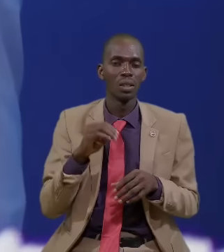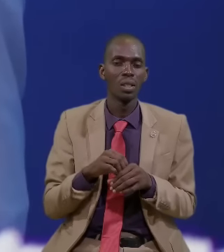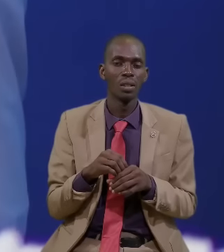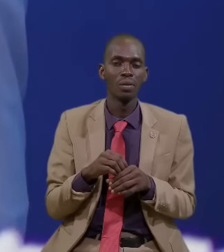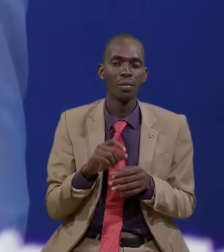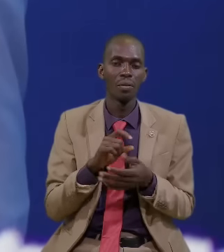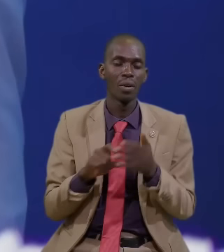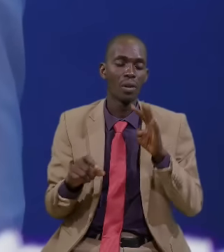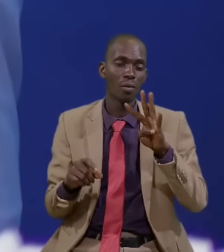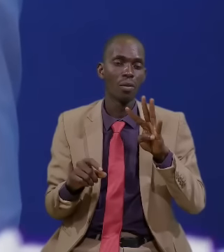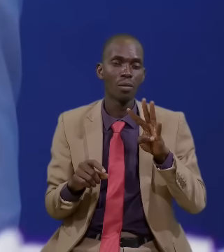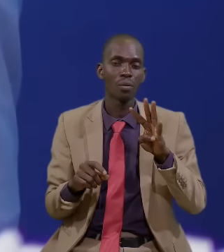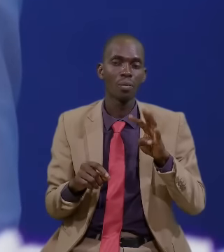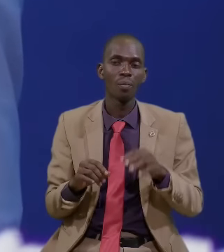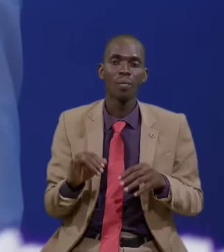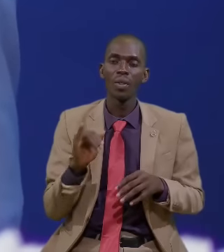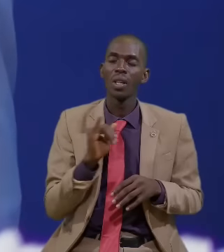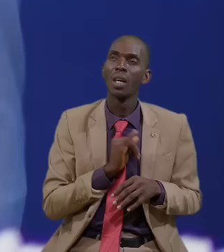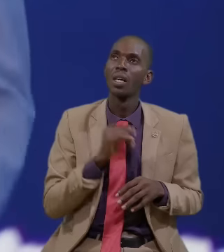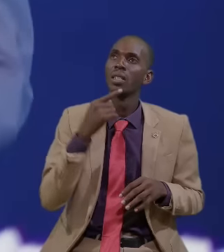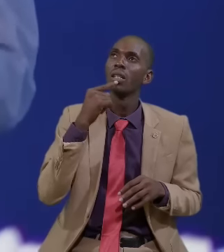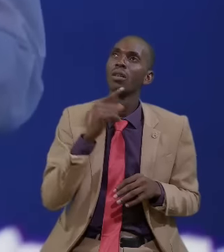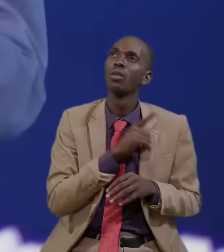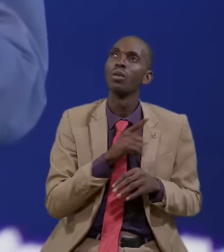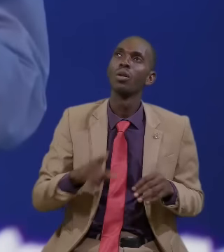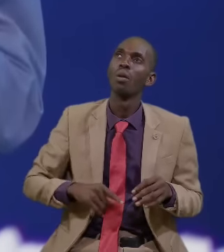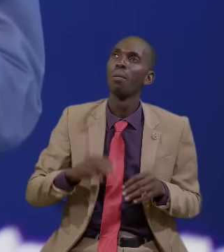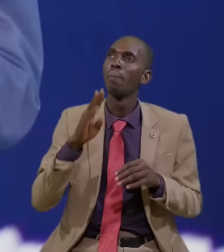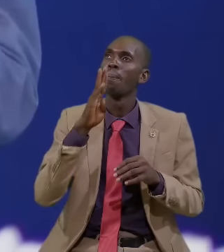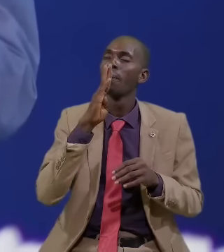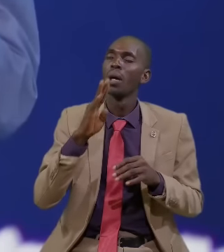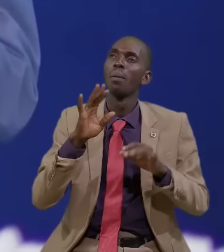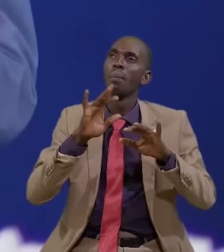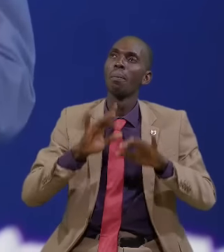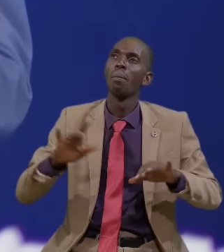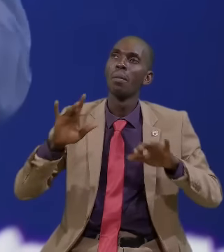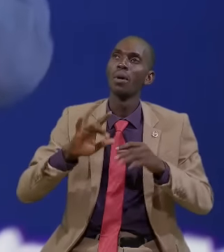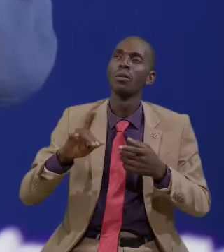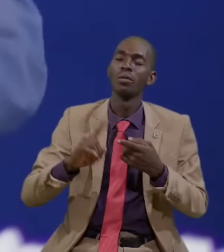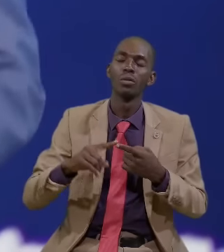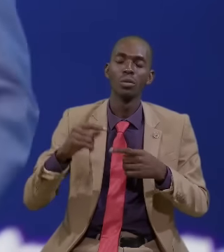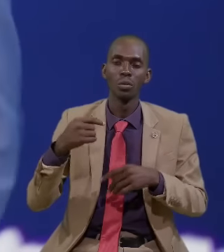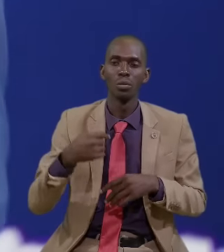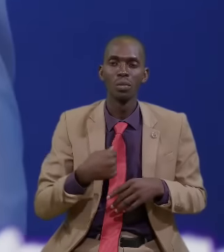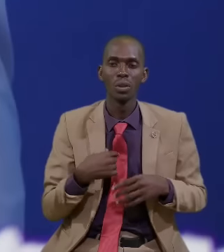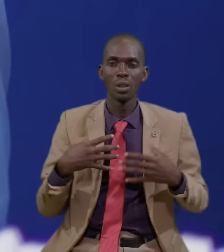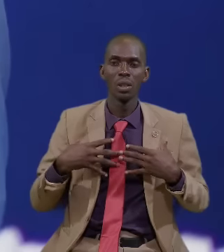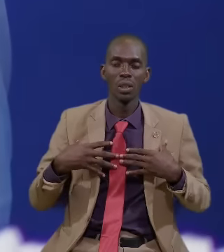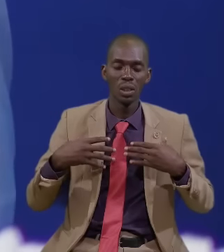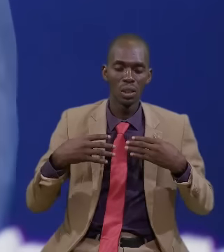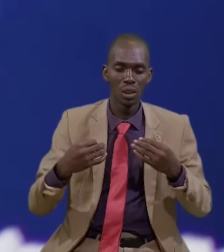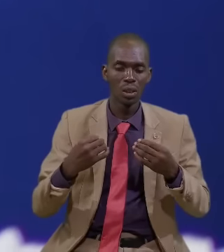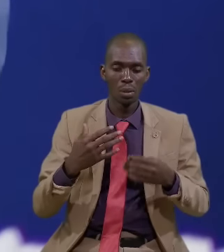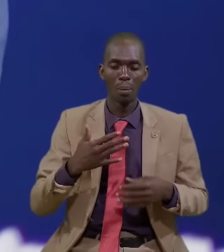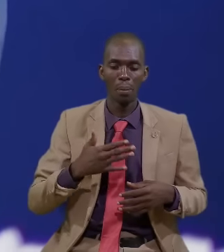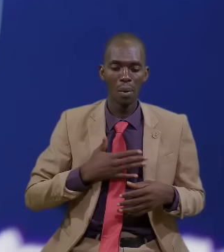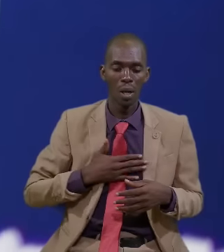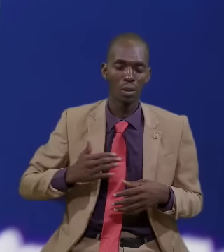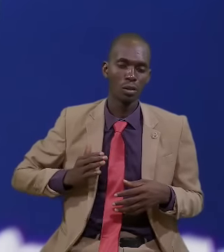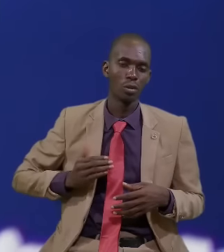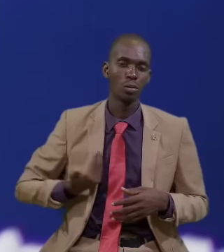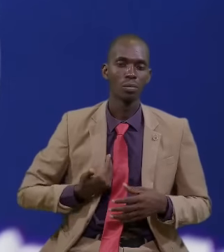Lord, be merciful unto me, heal my soul. He wasn't